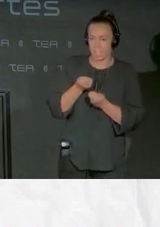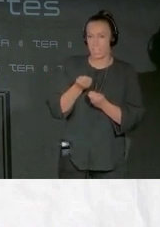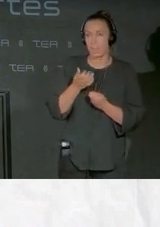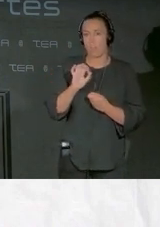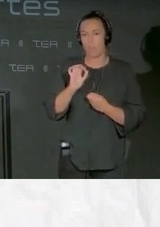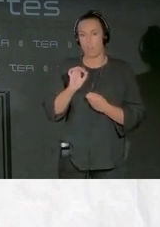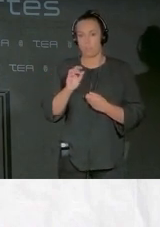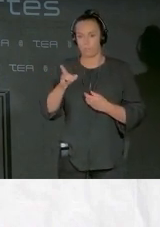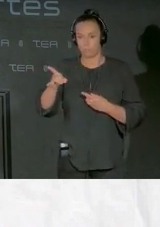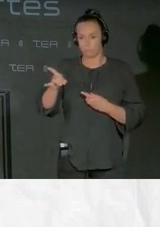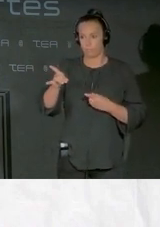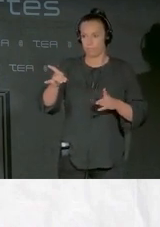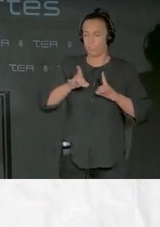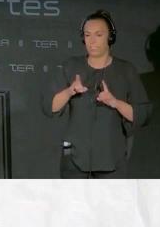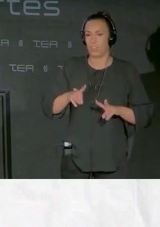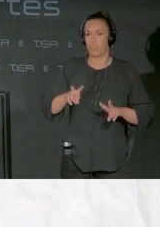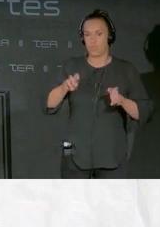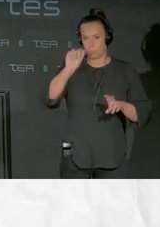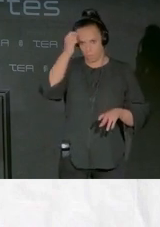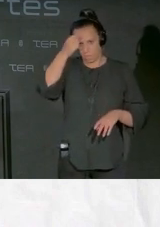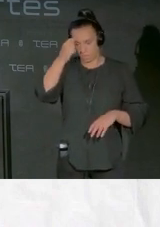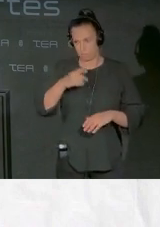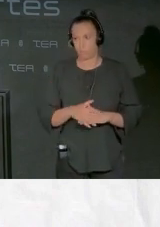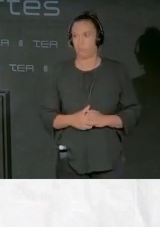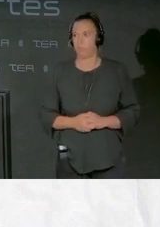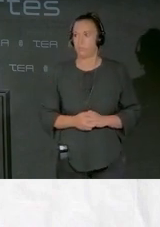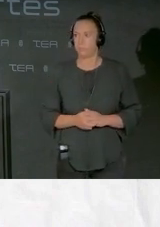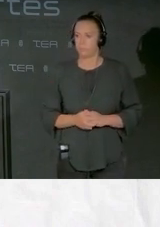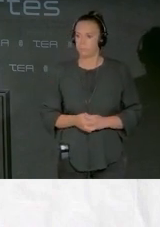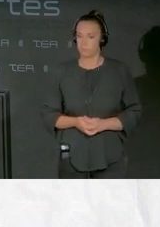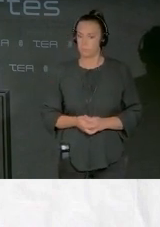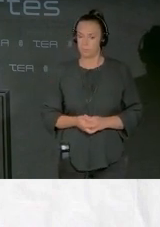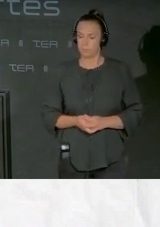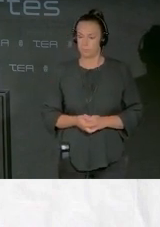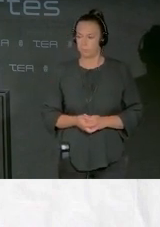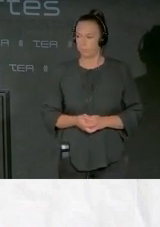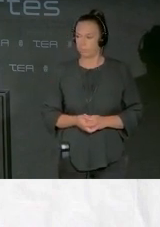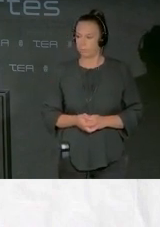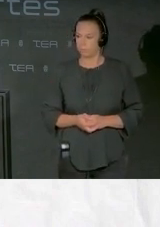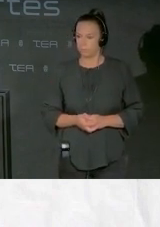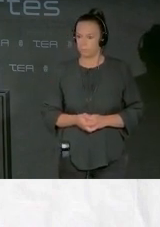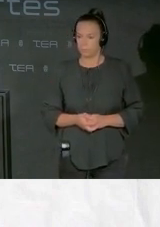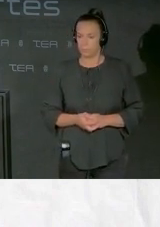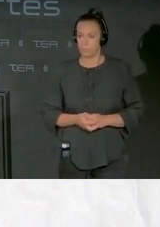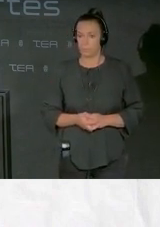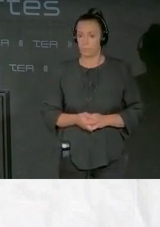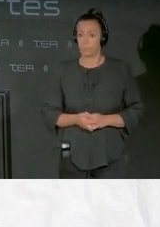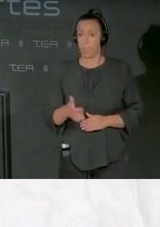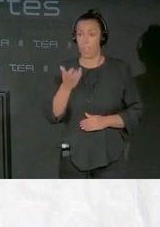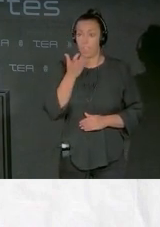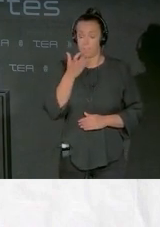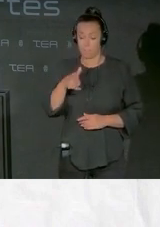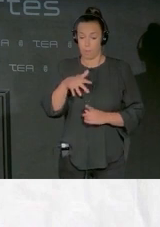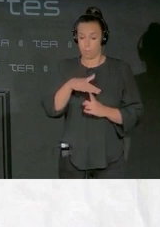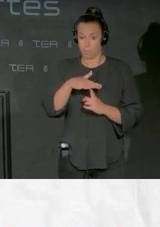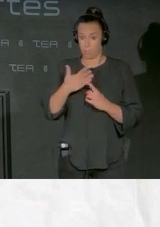popular games. And a headline example, of course, is the Microsoft Activision Blizzard